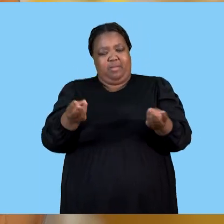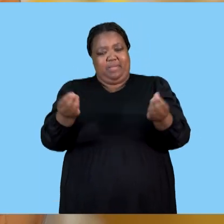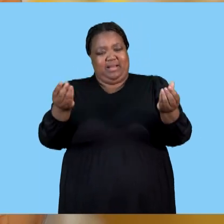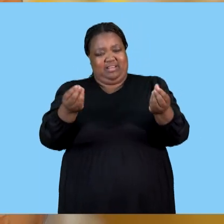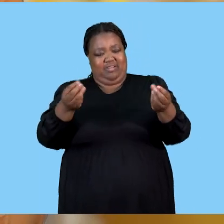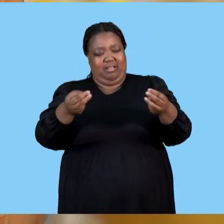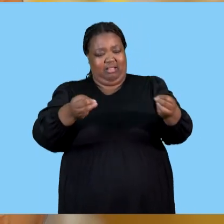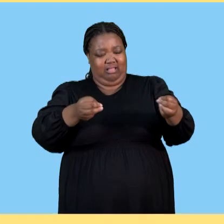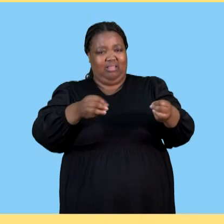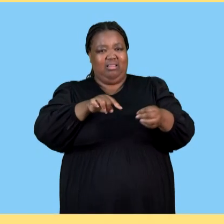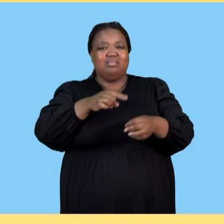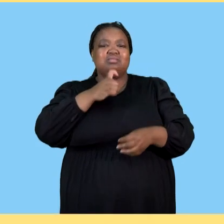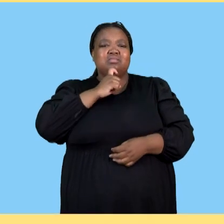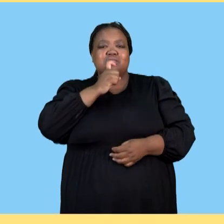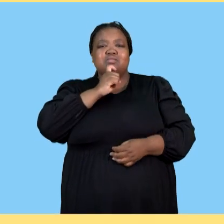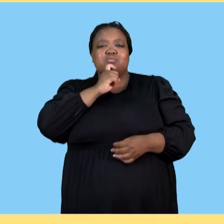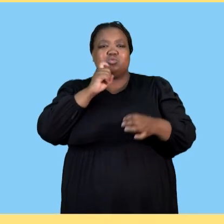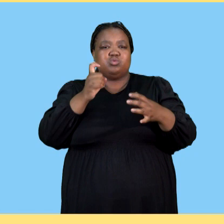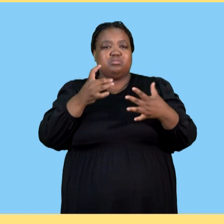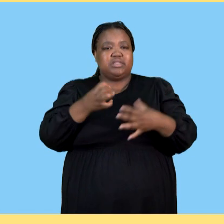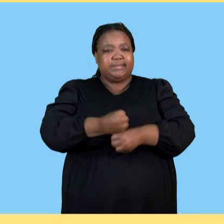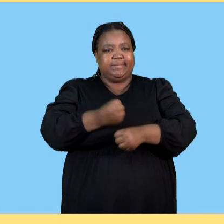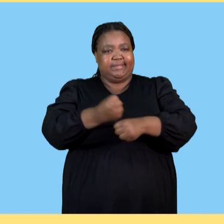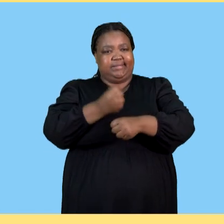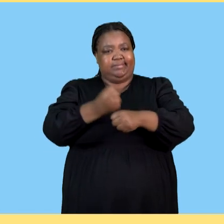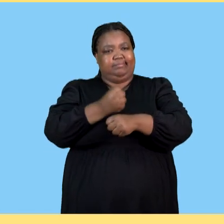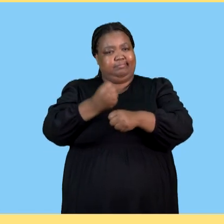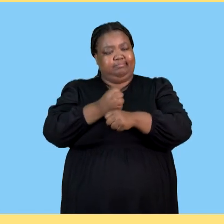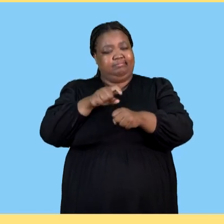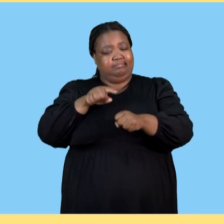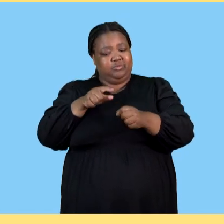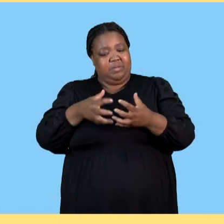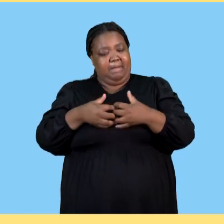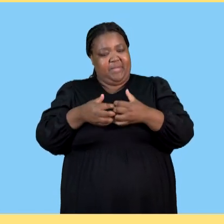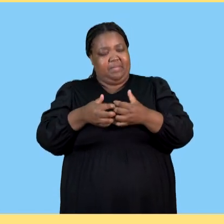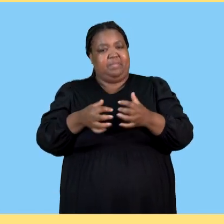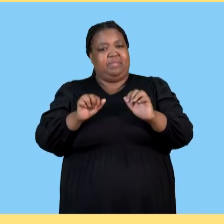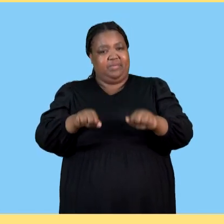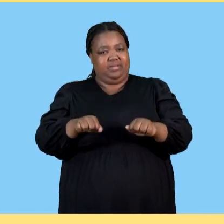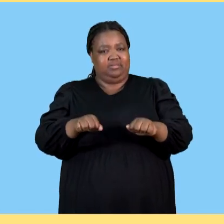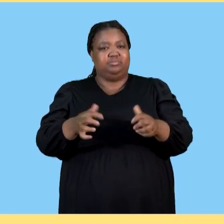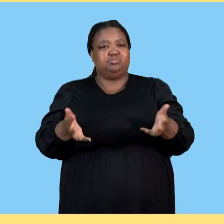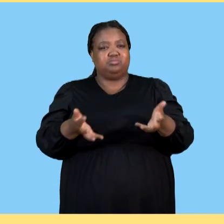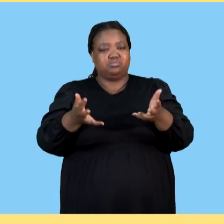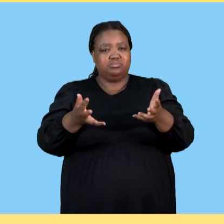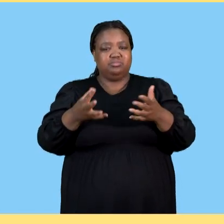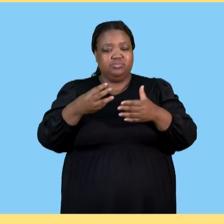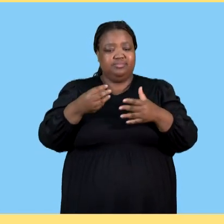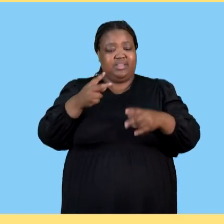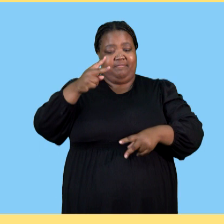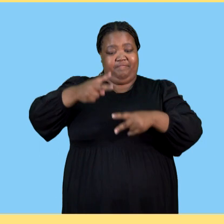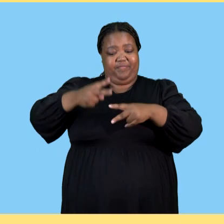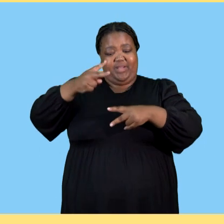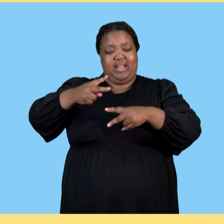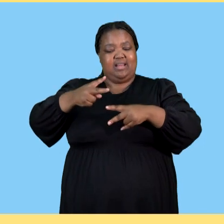these are raw materials that are used in producing the units that we are producing. It becomes part